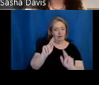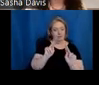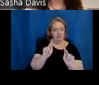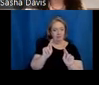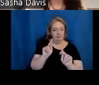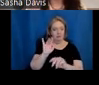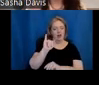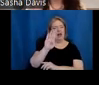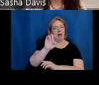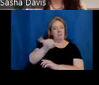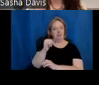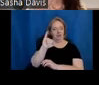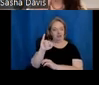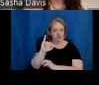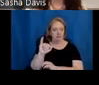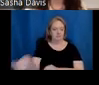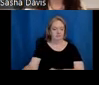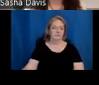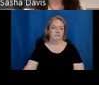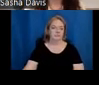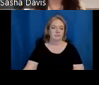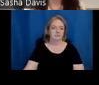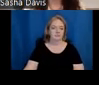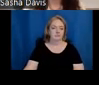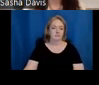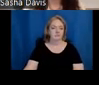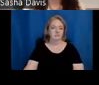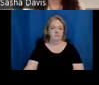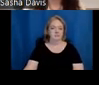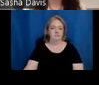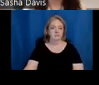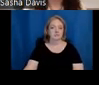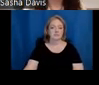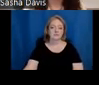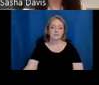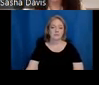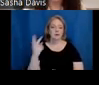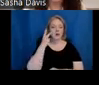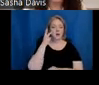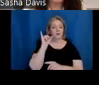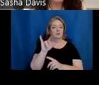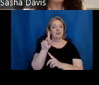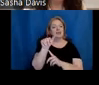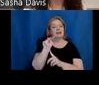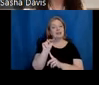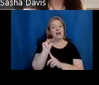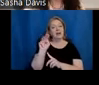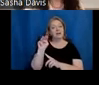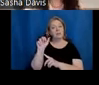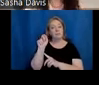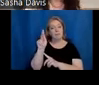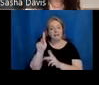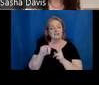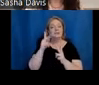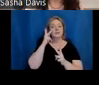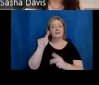Also in this group, there's a Dan mask on the wall. There's also a very nice Teke figure.